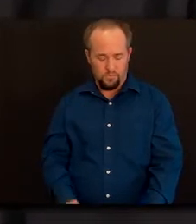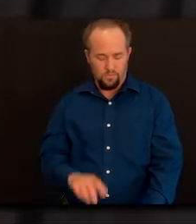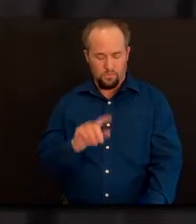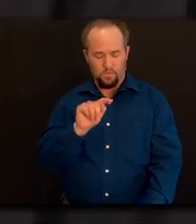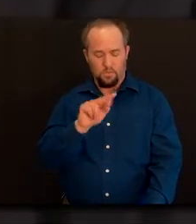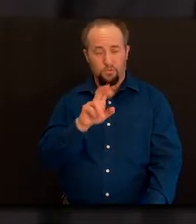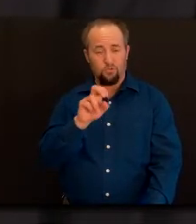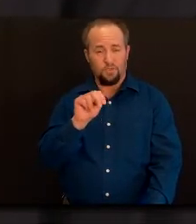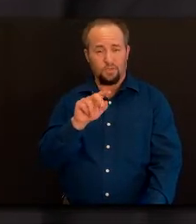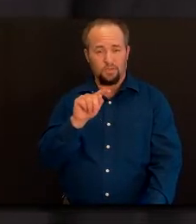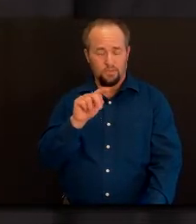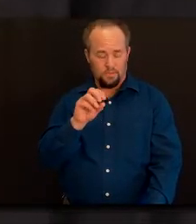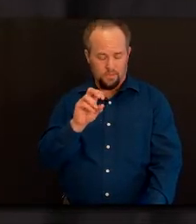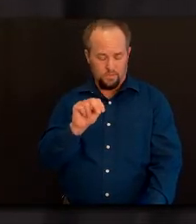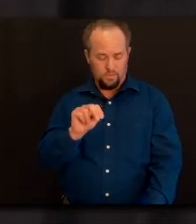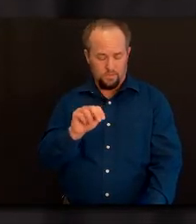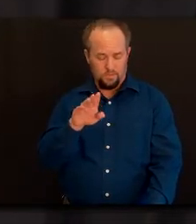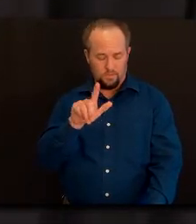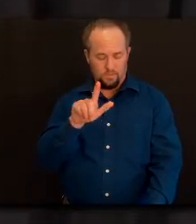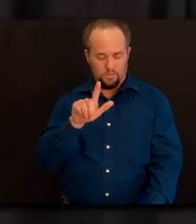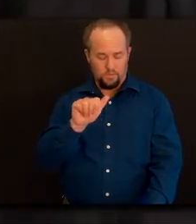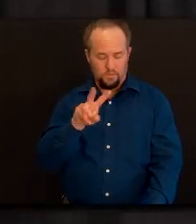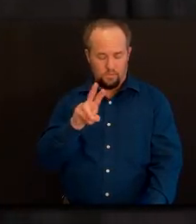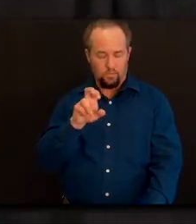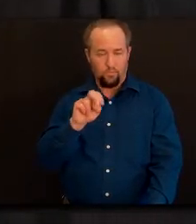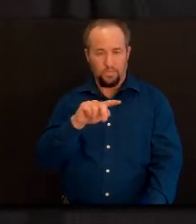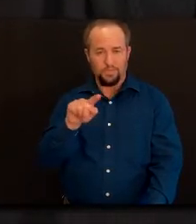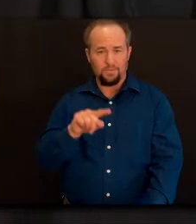Trenton Bradley Lorenz.